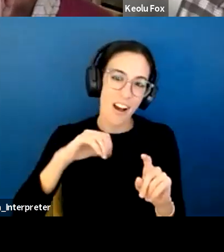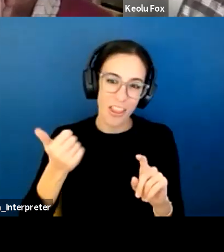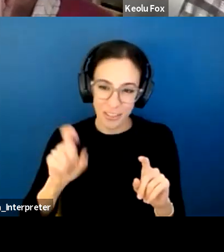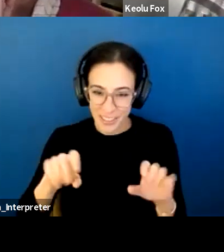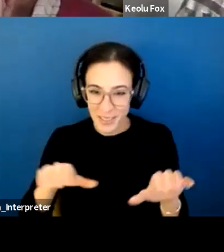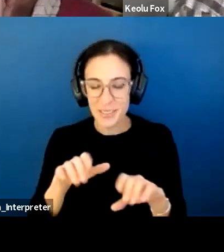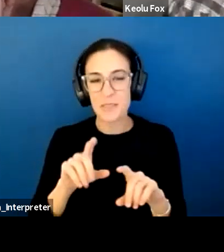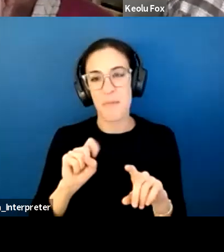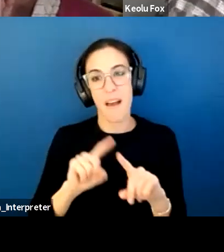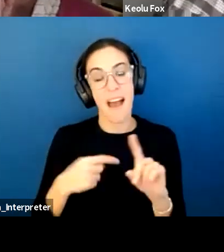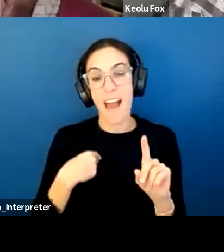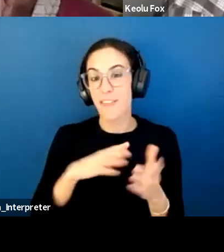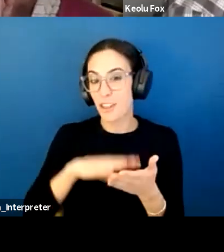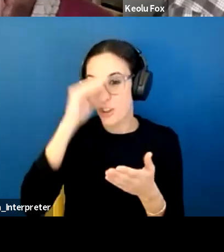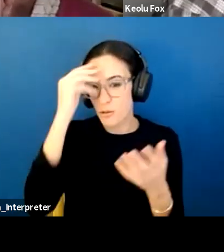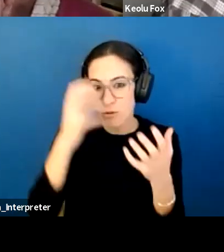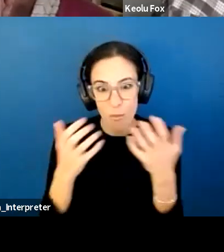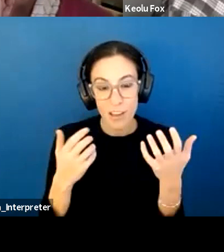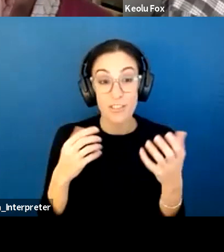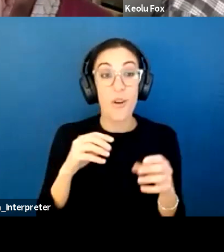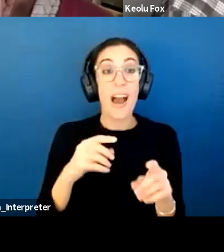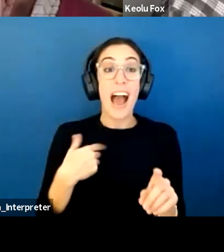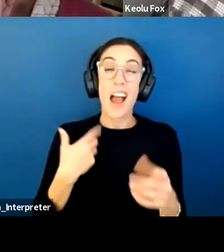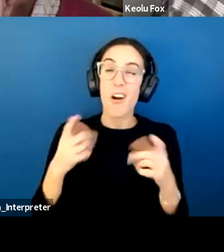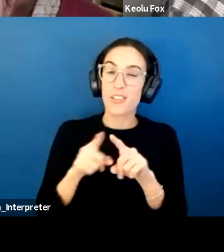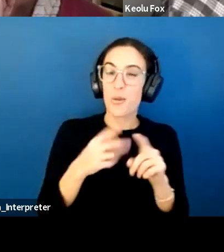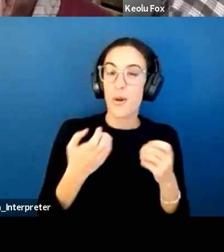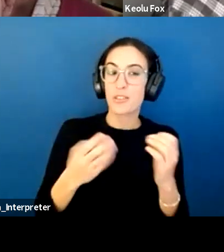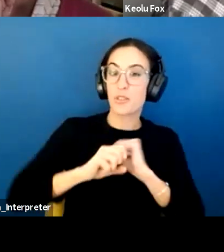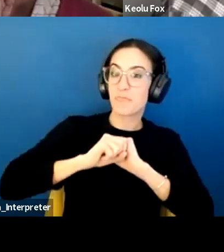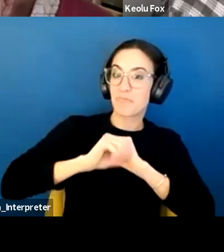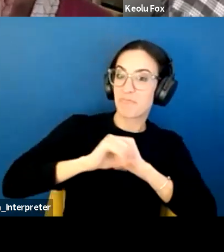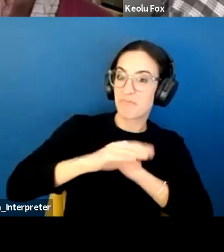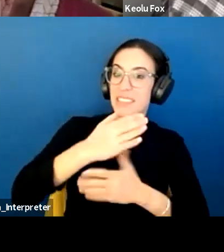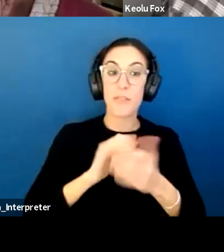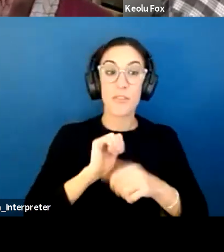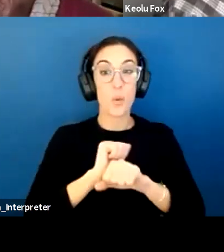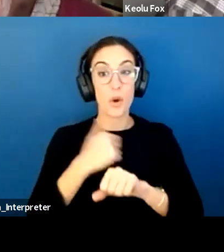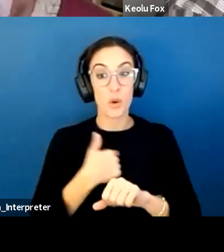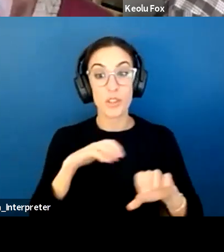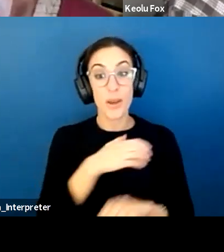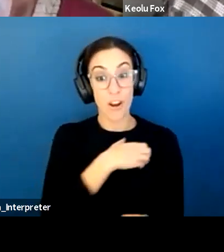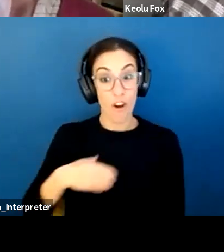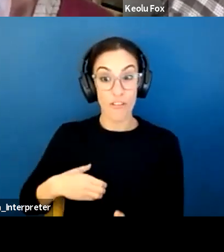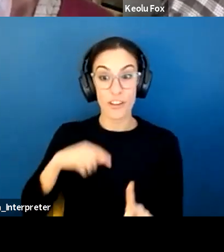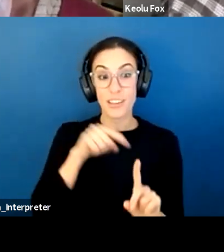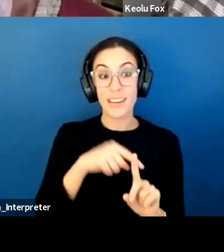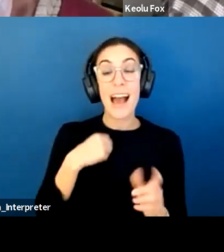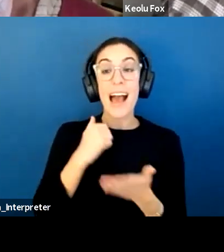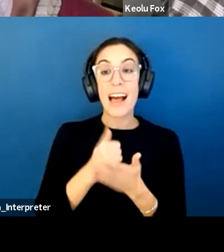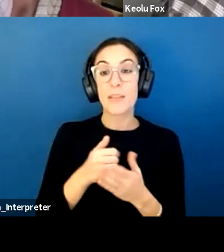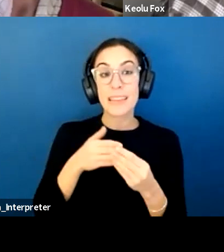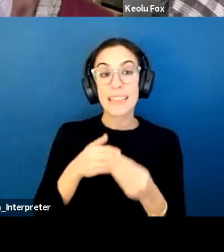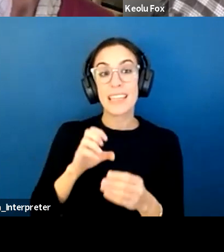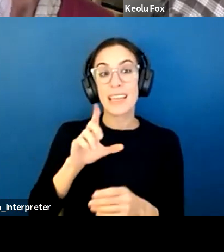also just, in closing, want to plug some of the work we're also doing at Harvard. I help lead curriculum